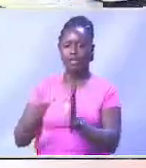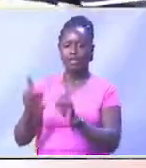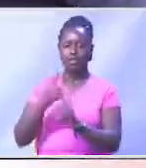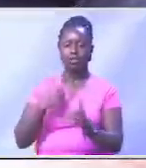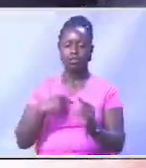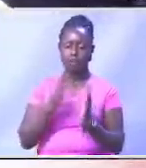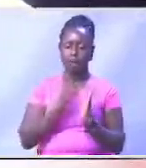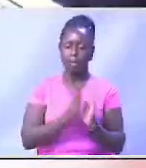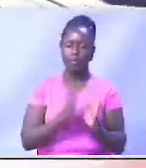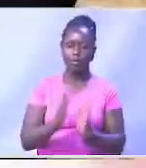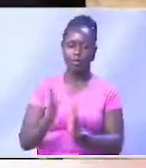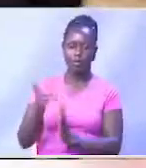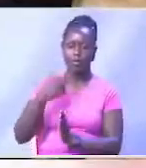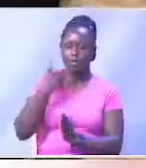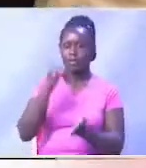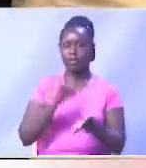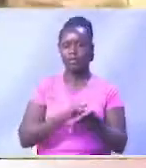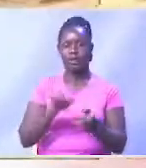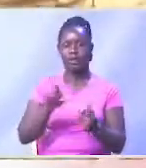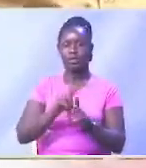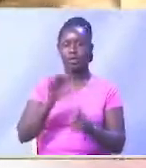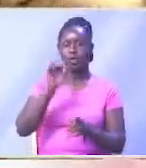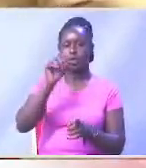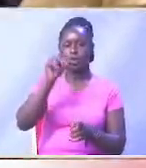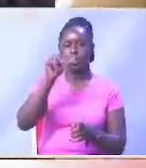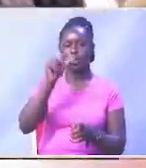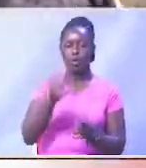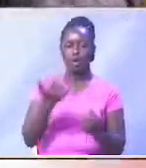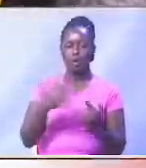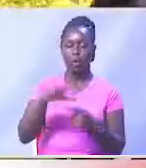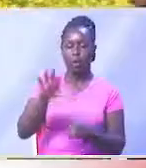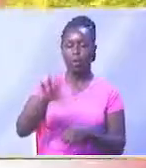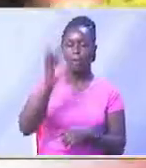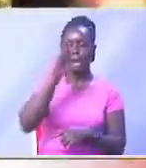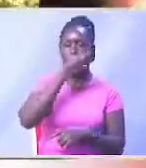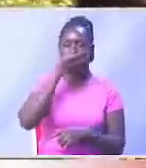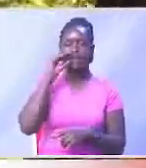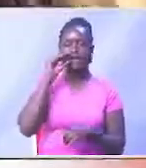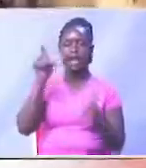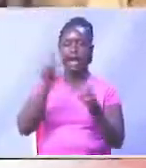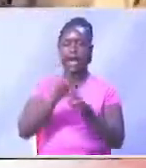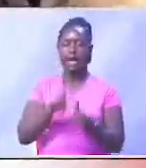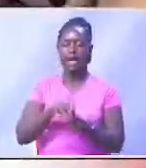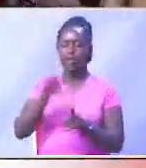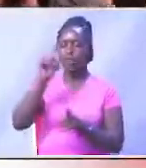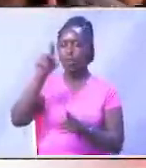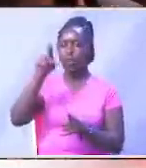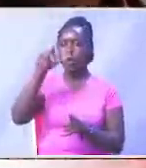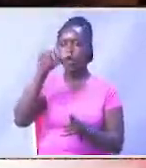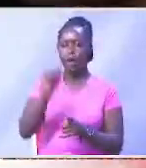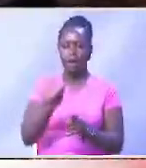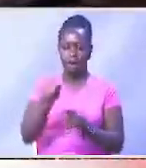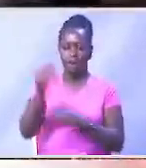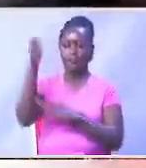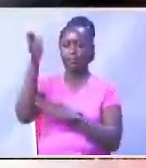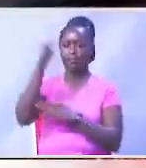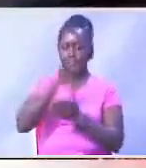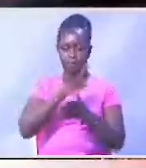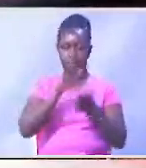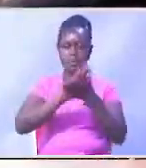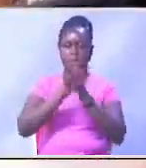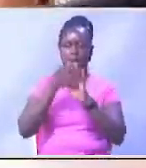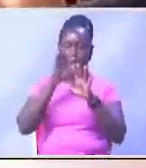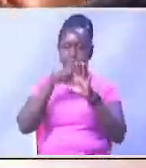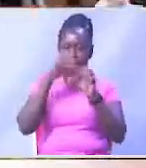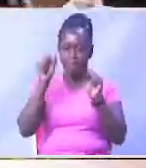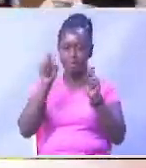Kanoti said they are optimistic that Oka will pick on Musalia Mudavadi as Oka's flag bearer on 18th February,